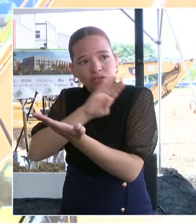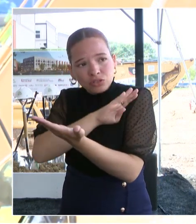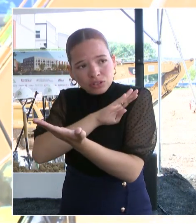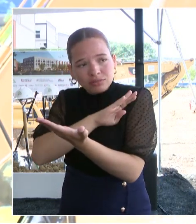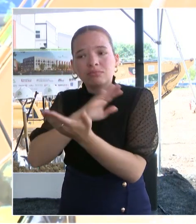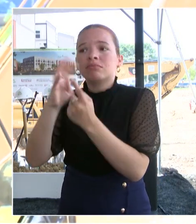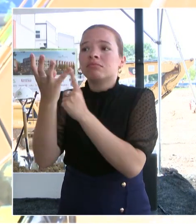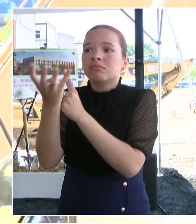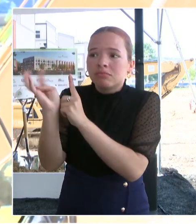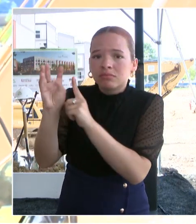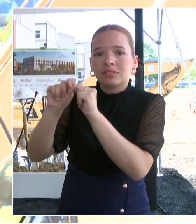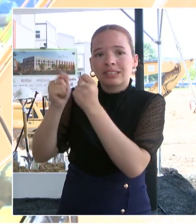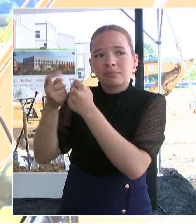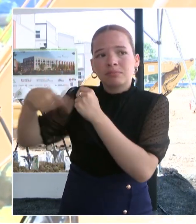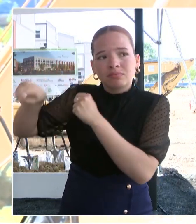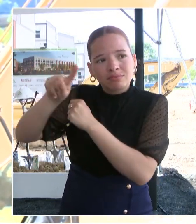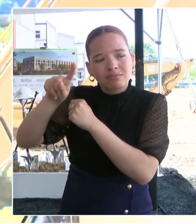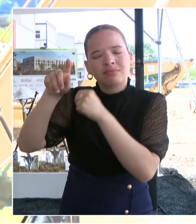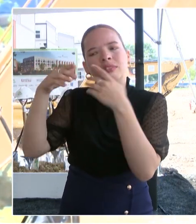forward.